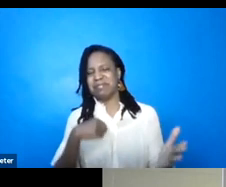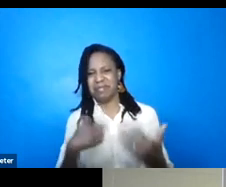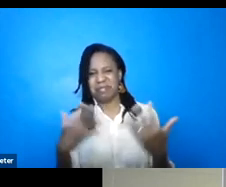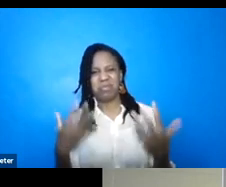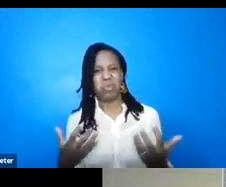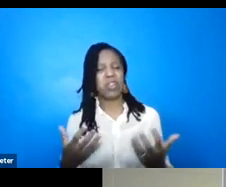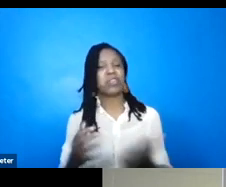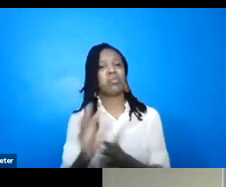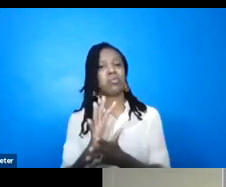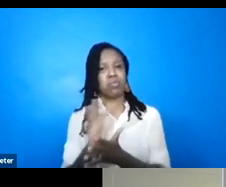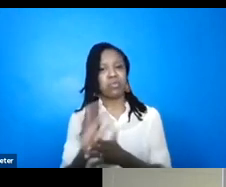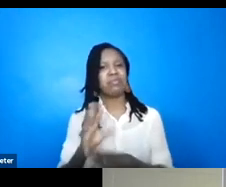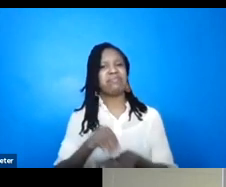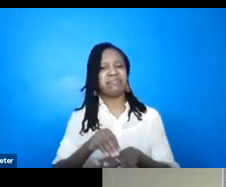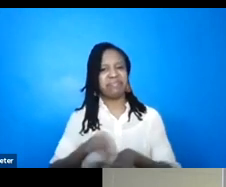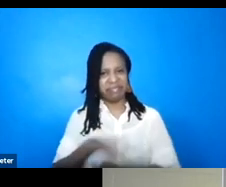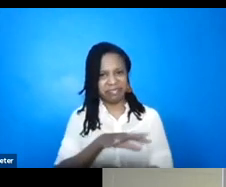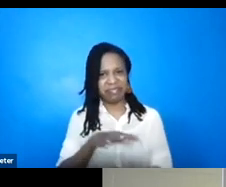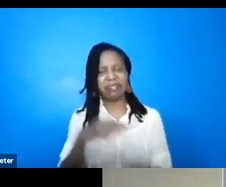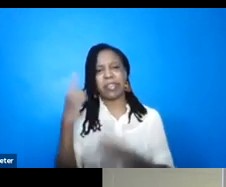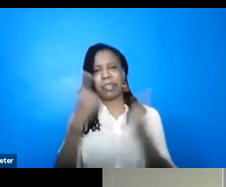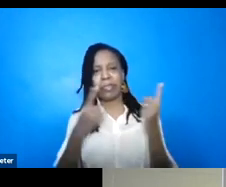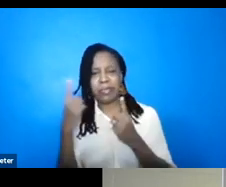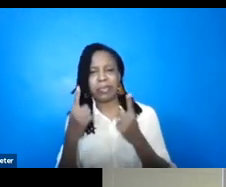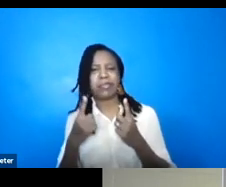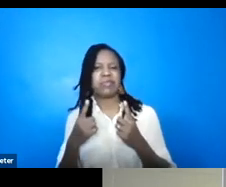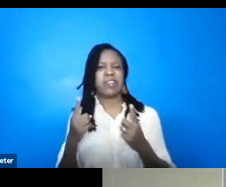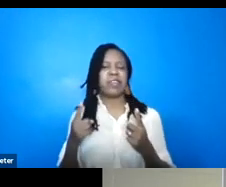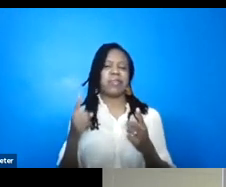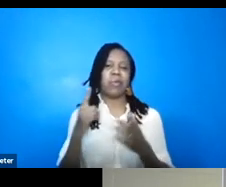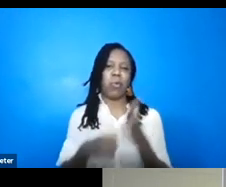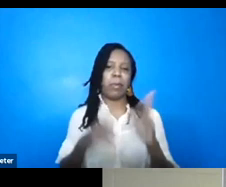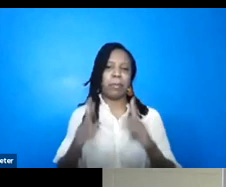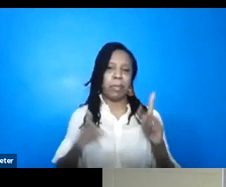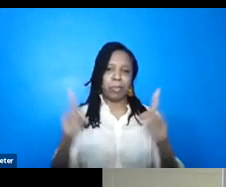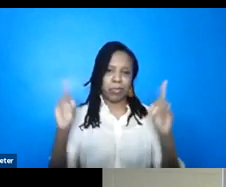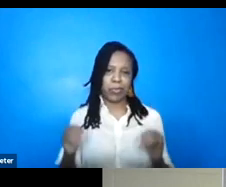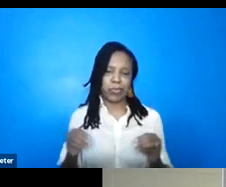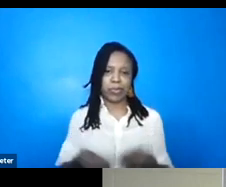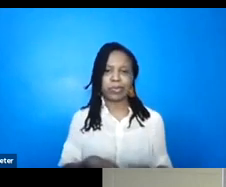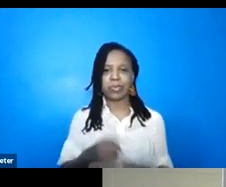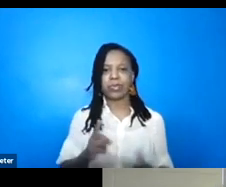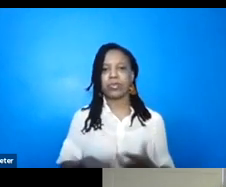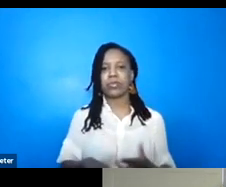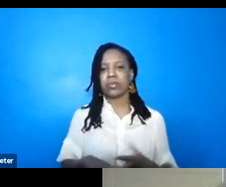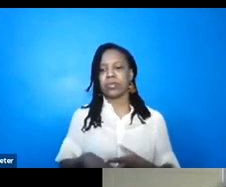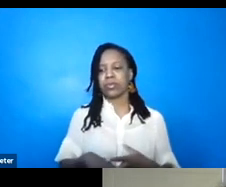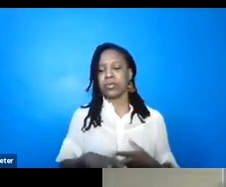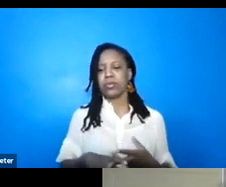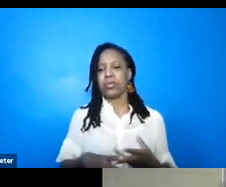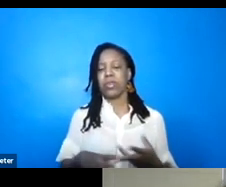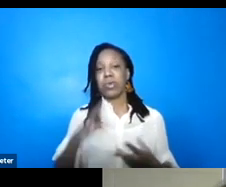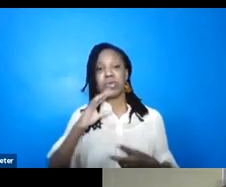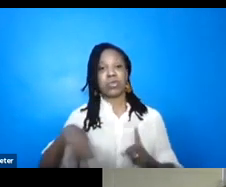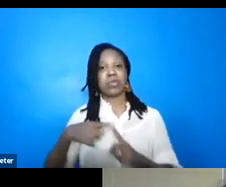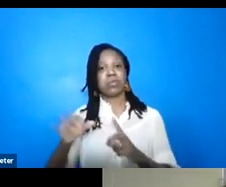come from, the culture, it's about, in order for you to be the leader of the culture, you have to be the individual that will be